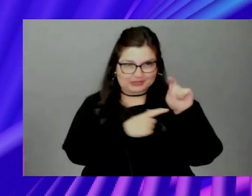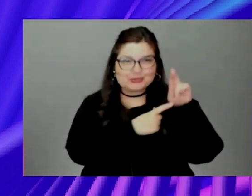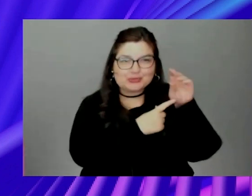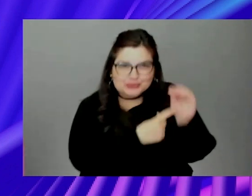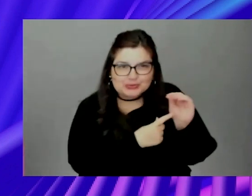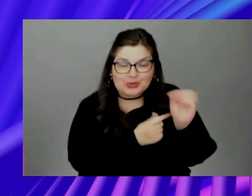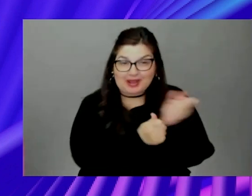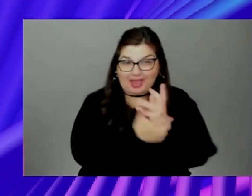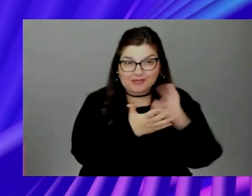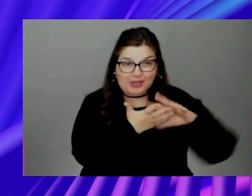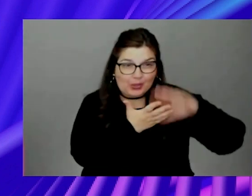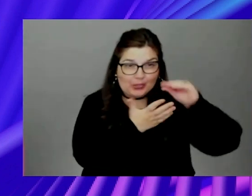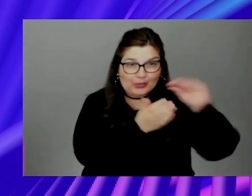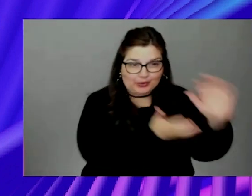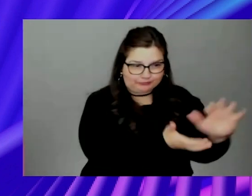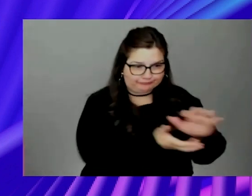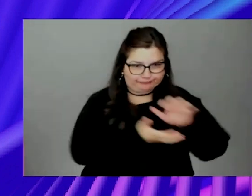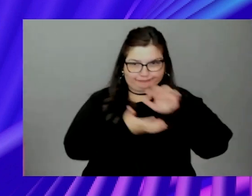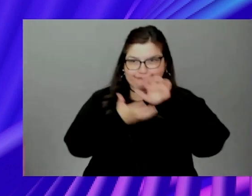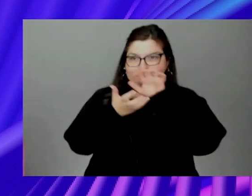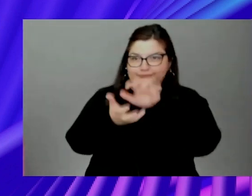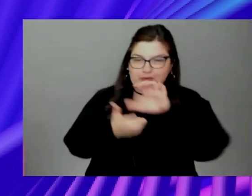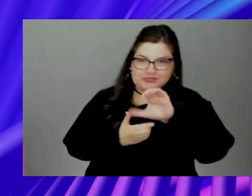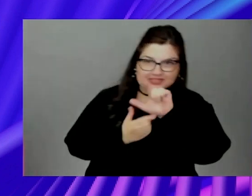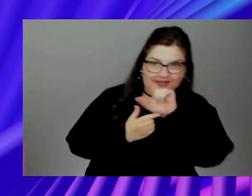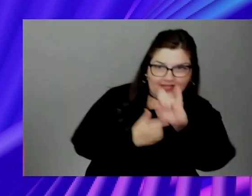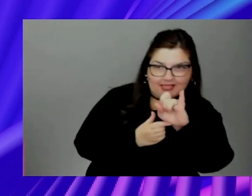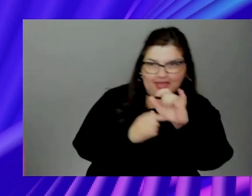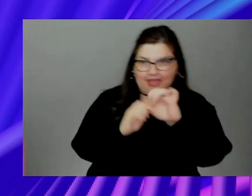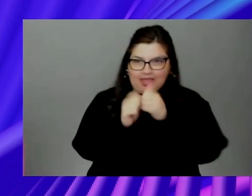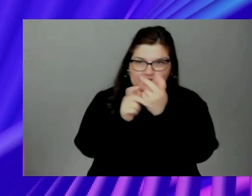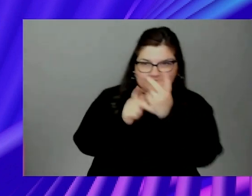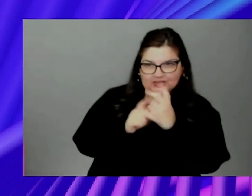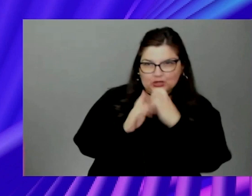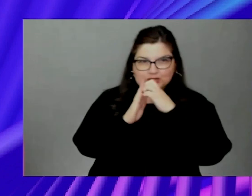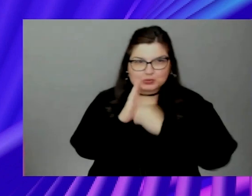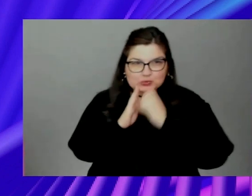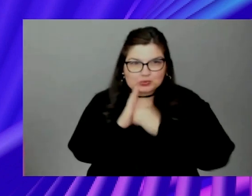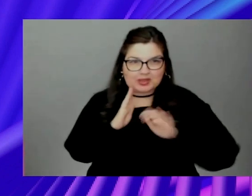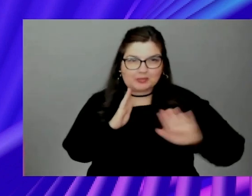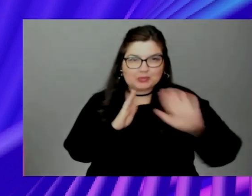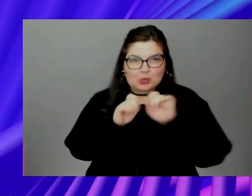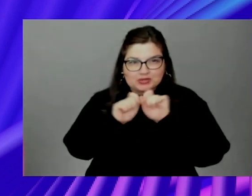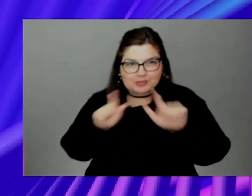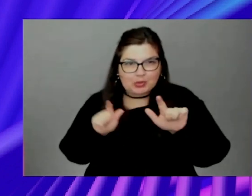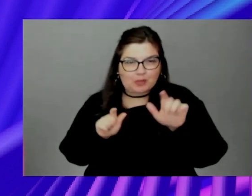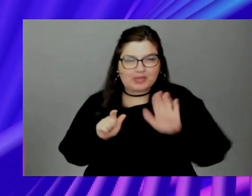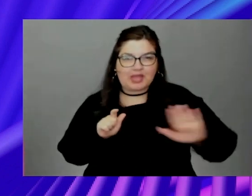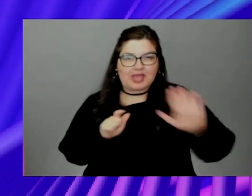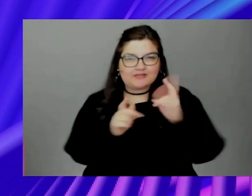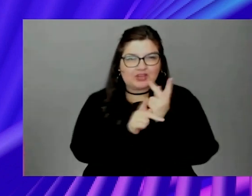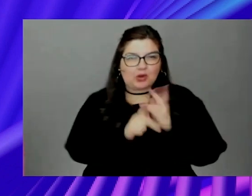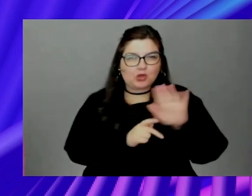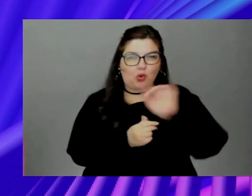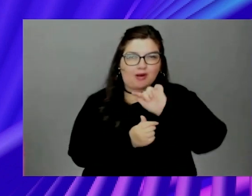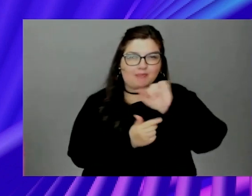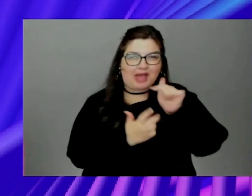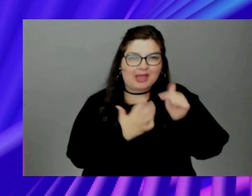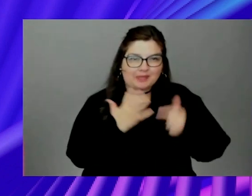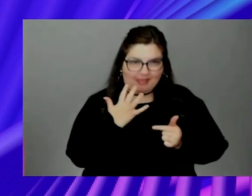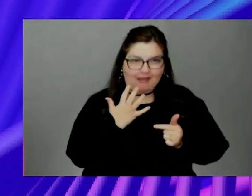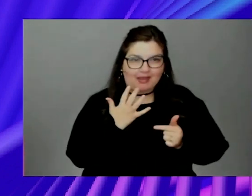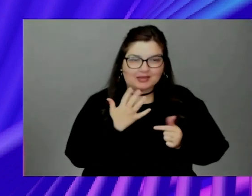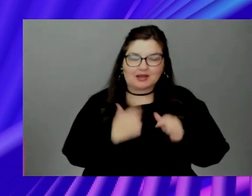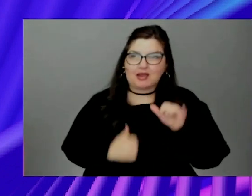there and move it into the CLI and then figure out how to script your deployments in whatever is your pipeline. So. Nice. Cool. All right. Well, this is